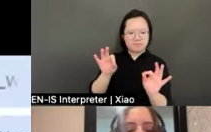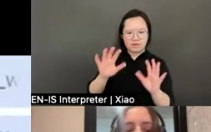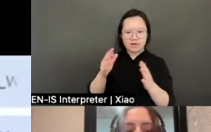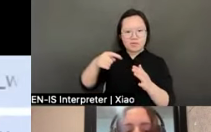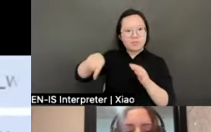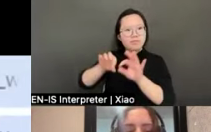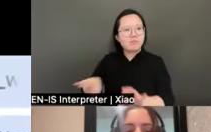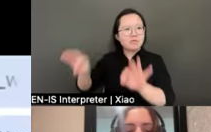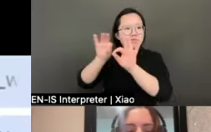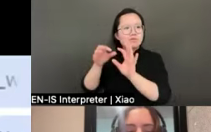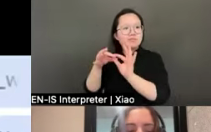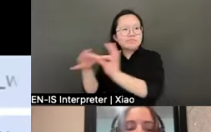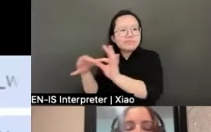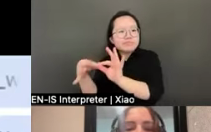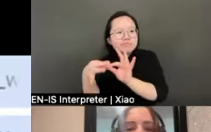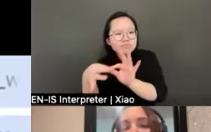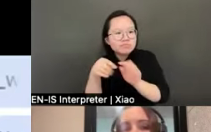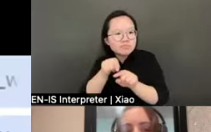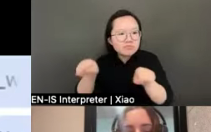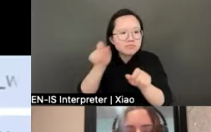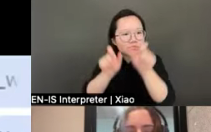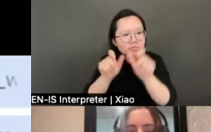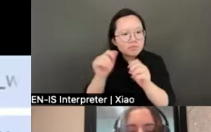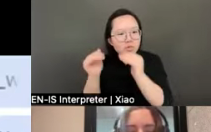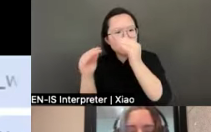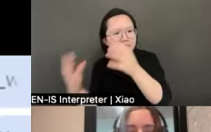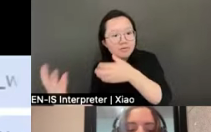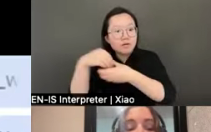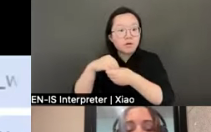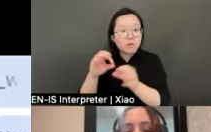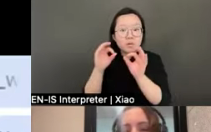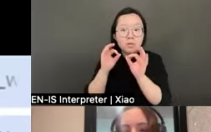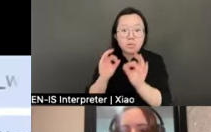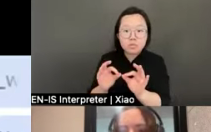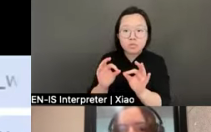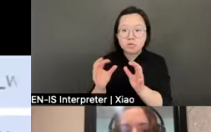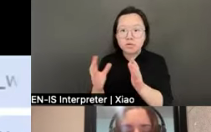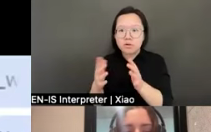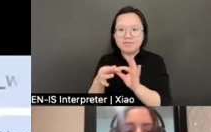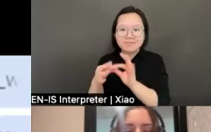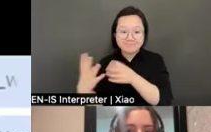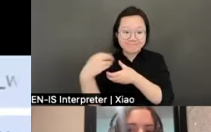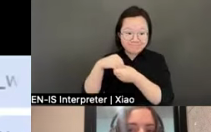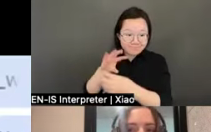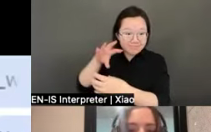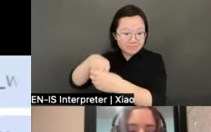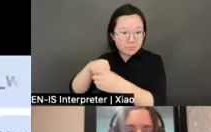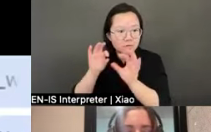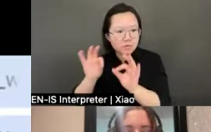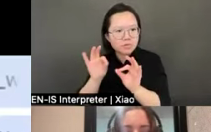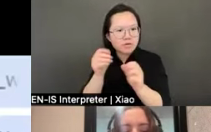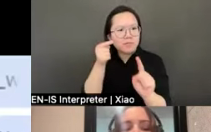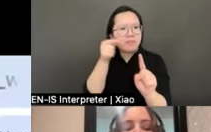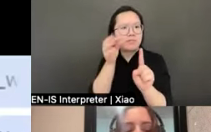number of policymakers that are engaged, or the numbers of trainings that you conducted, or the numbers of individuals that you trained in a